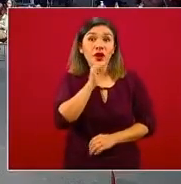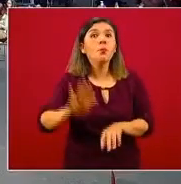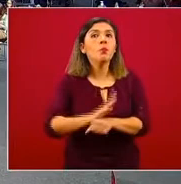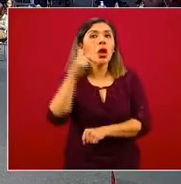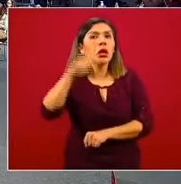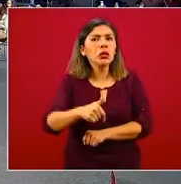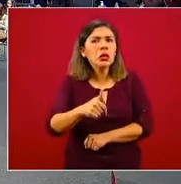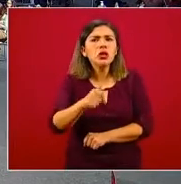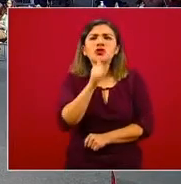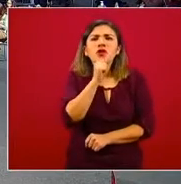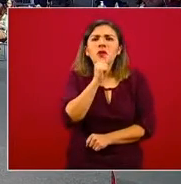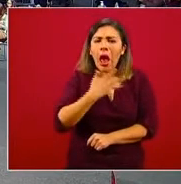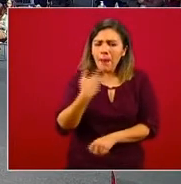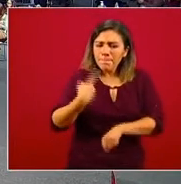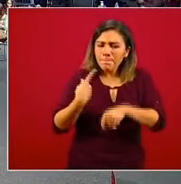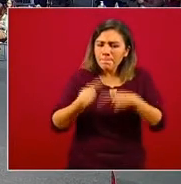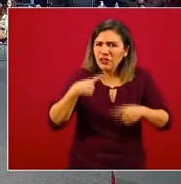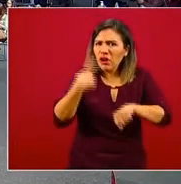First,